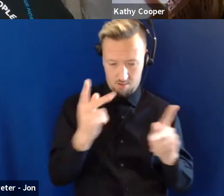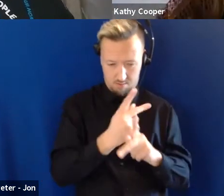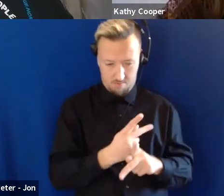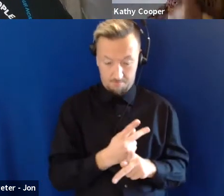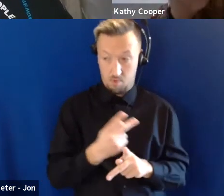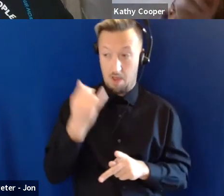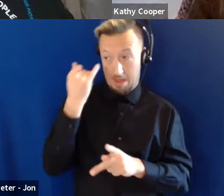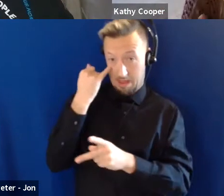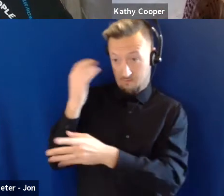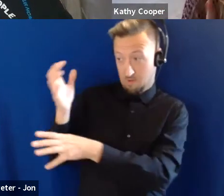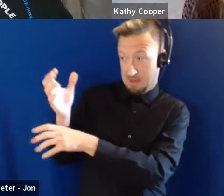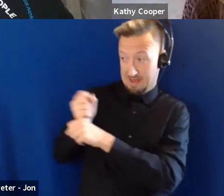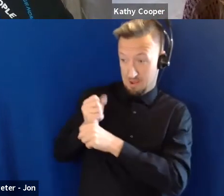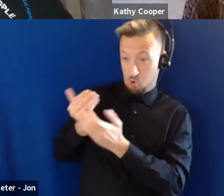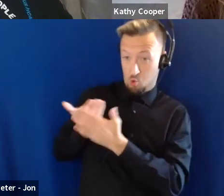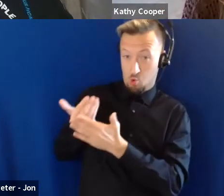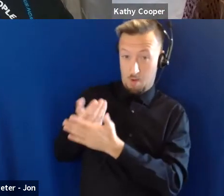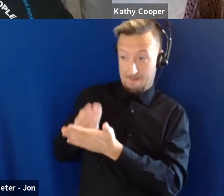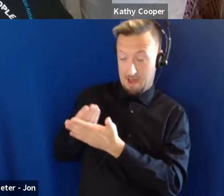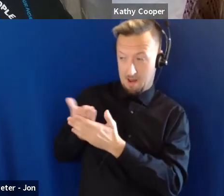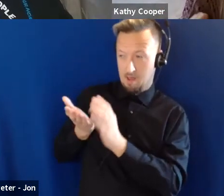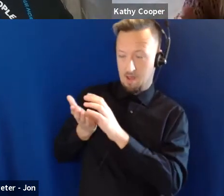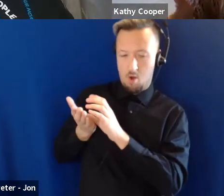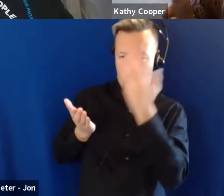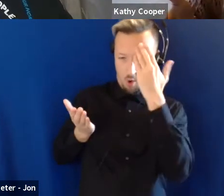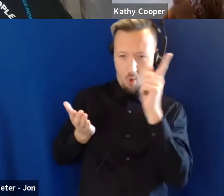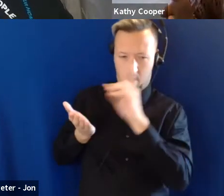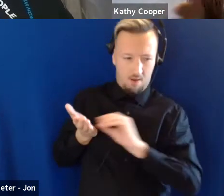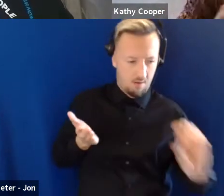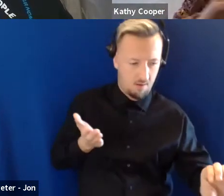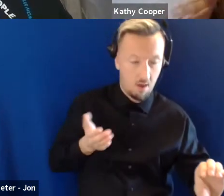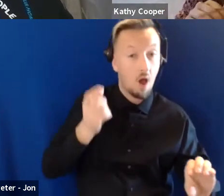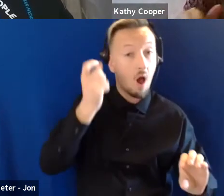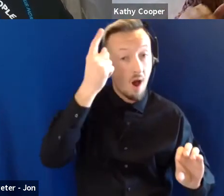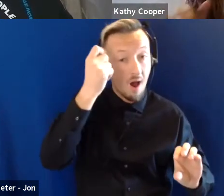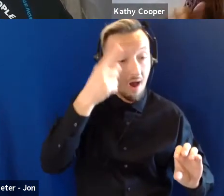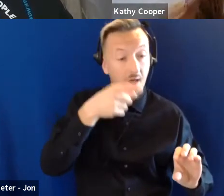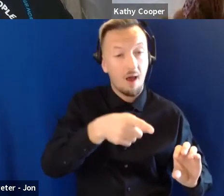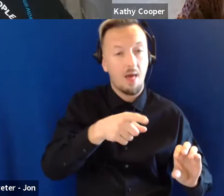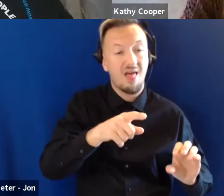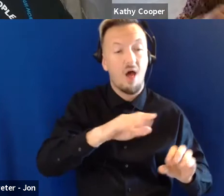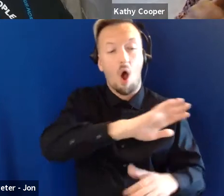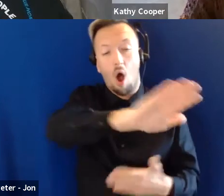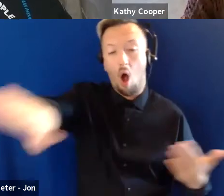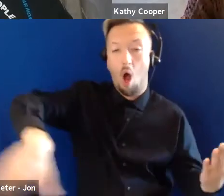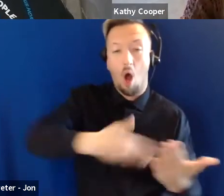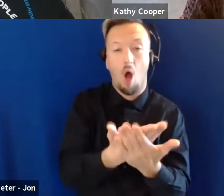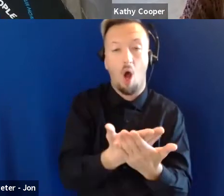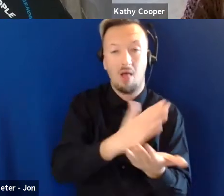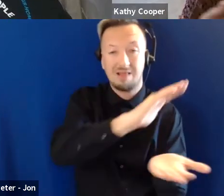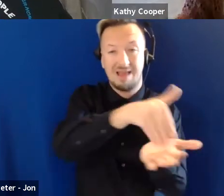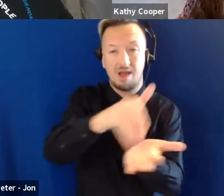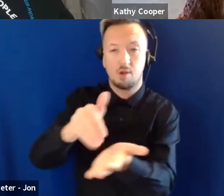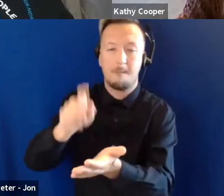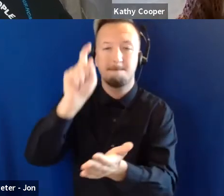what we want used, but only after centers are all at the same base level. And we determined a base level